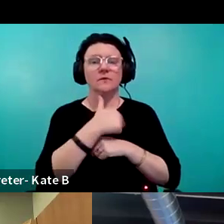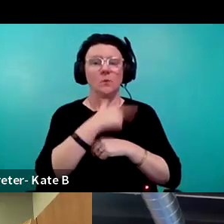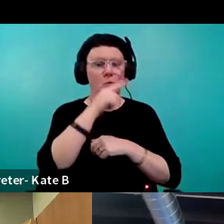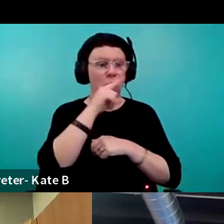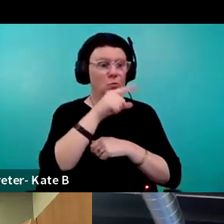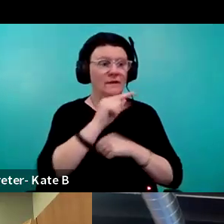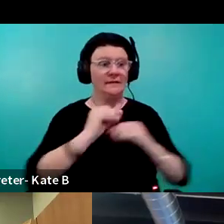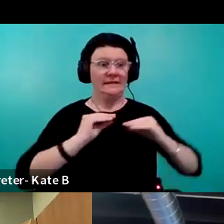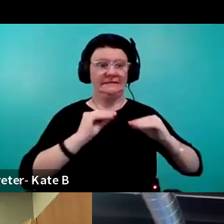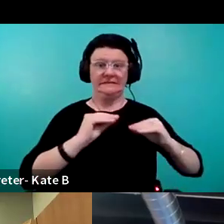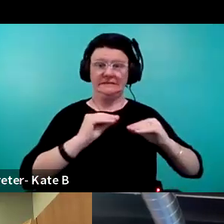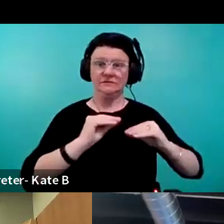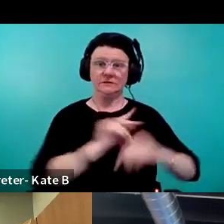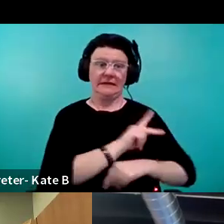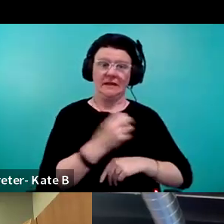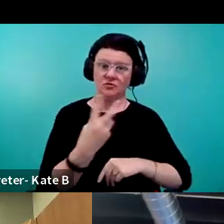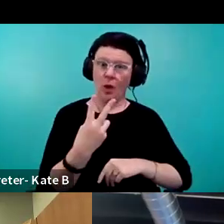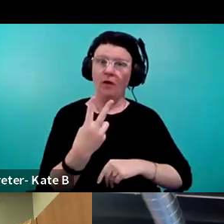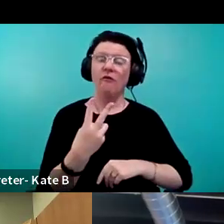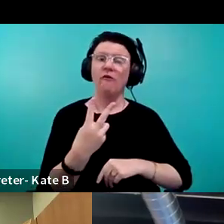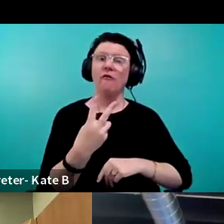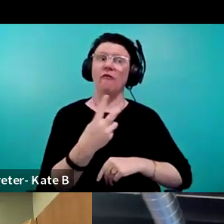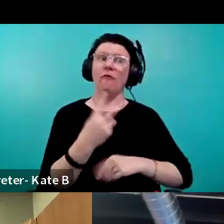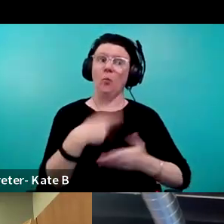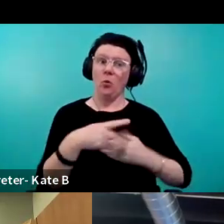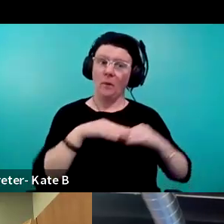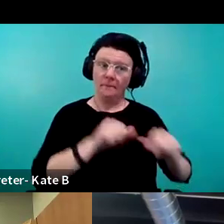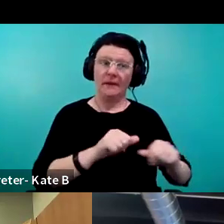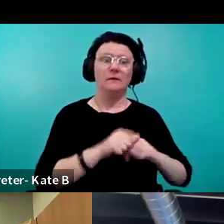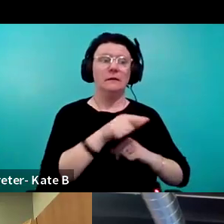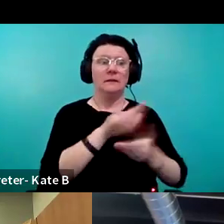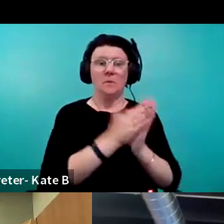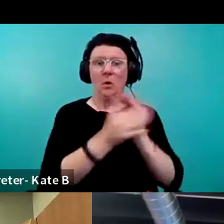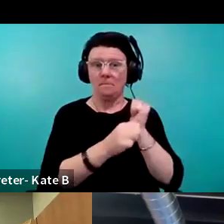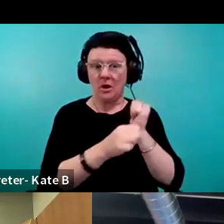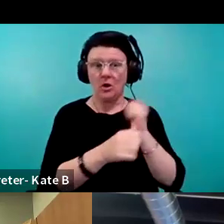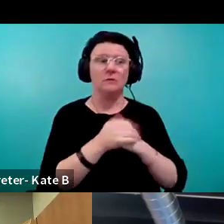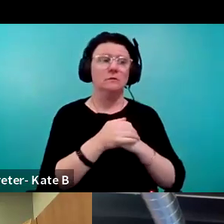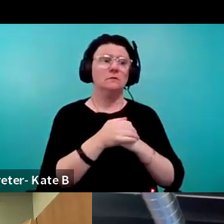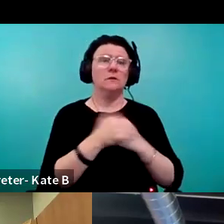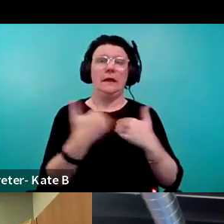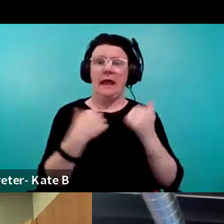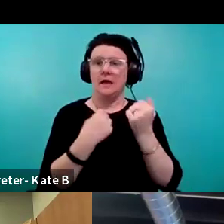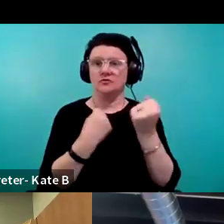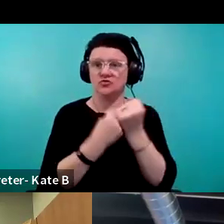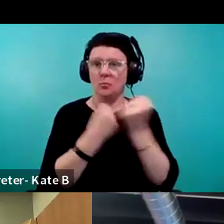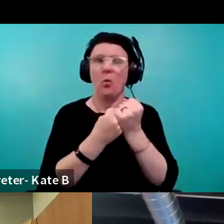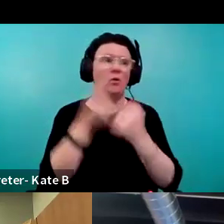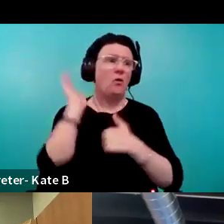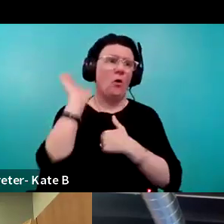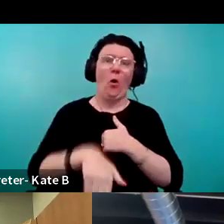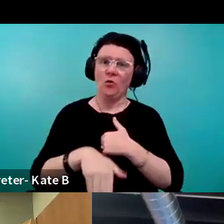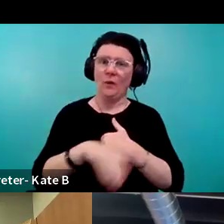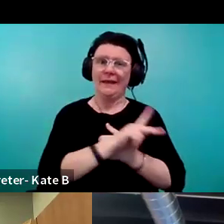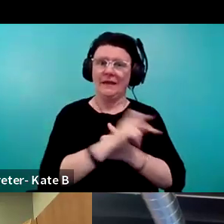grade. They've been funded through the program. They've had paras, they've had support all through their